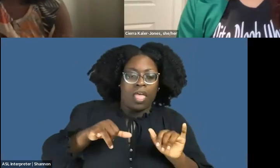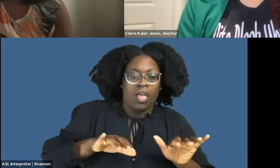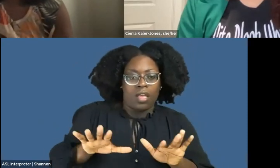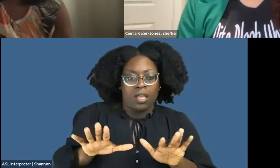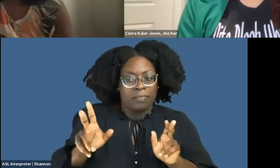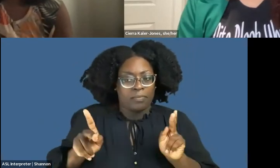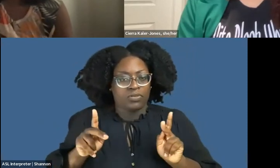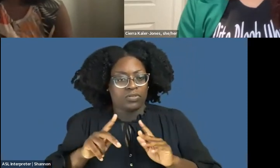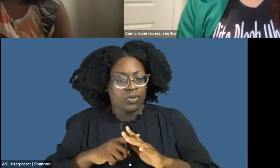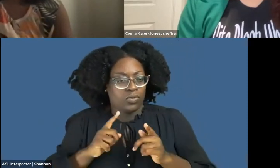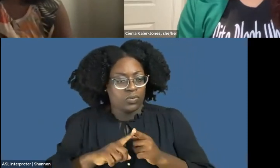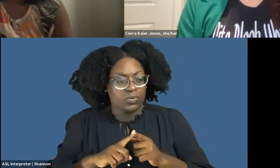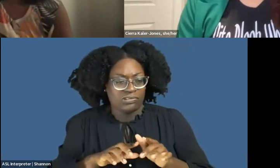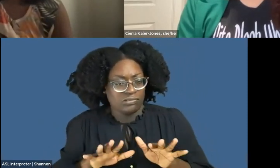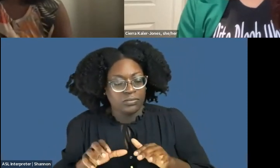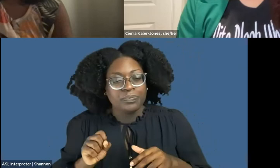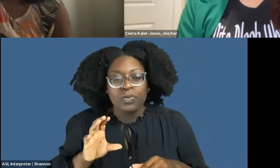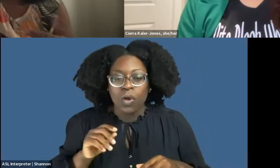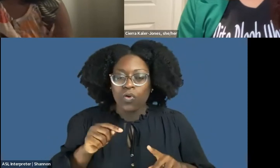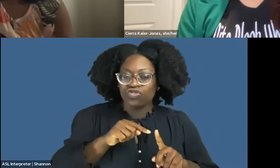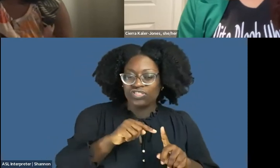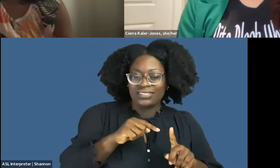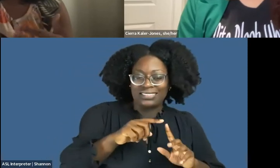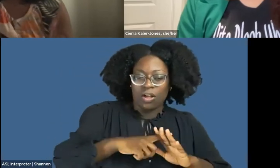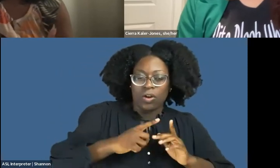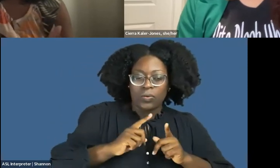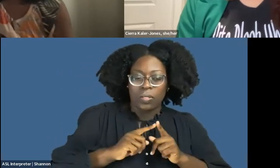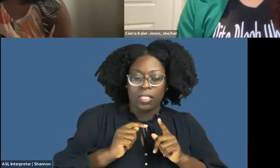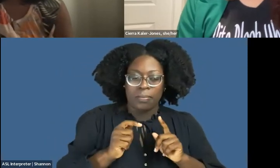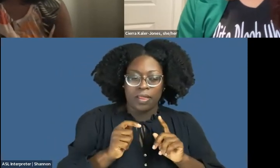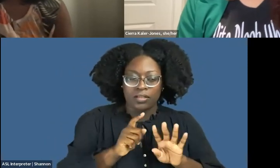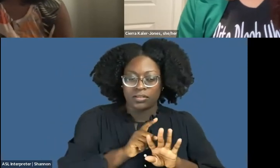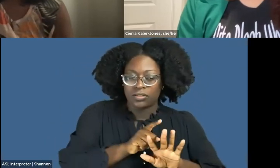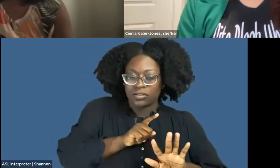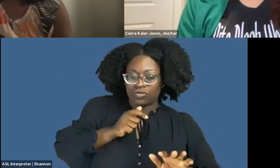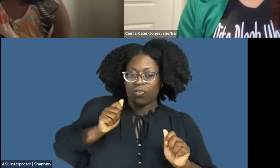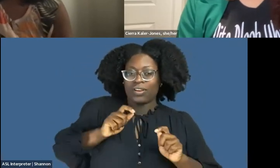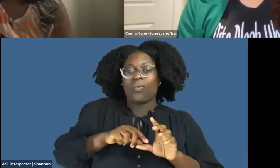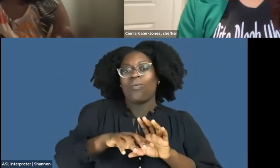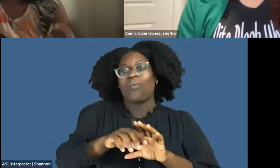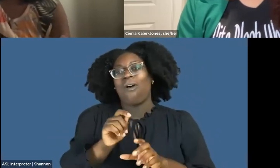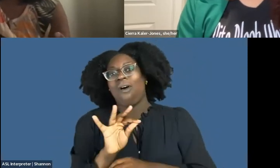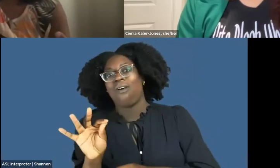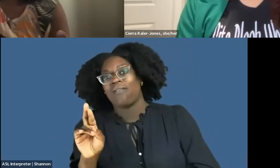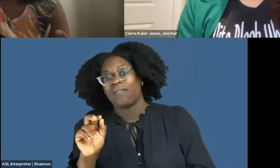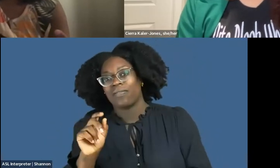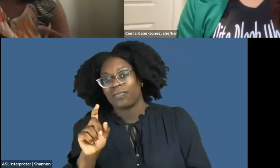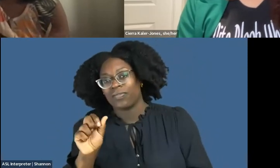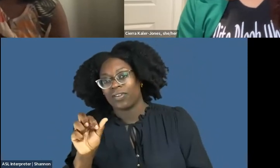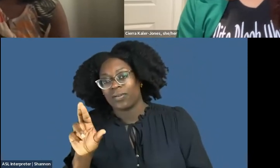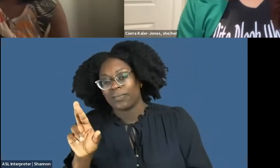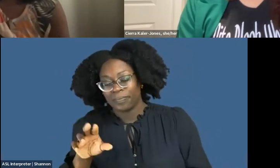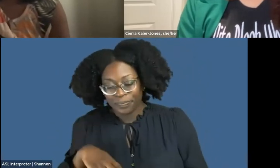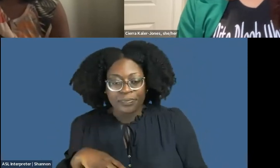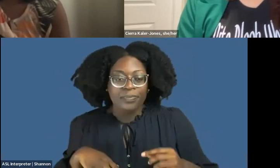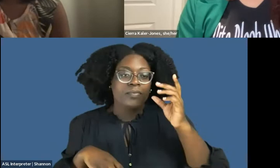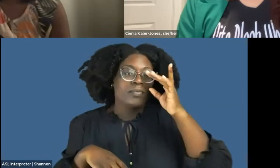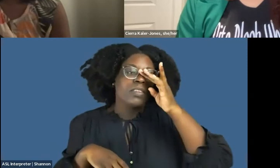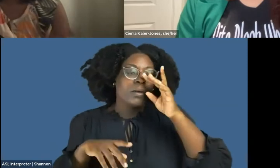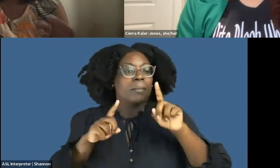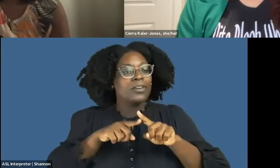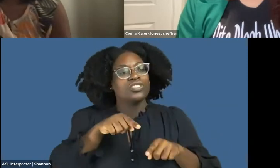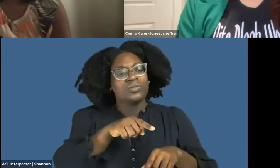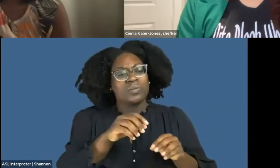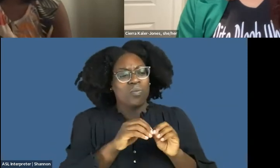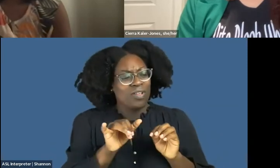an effort to lay low, kind of get off the radar. But it's also a moment where she's working at what we would call kind of the grassroots level